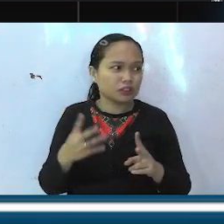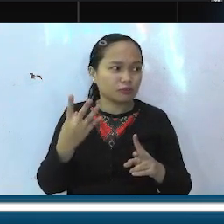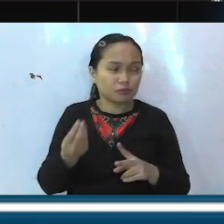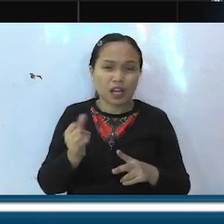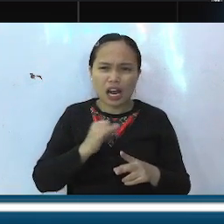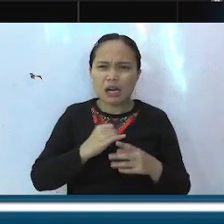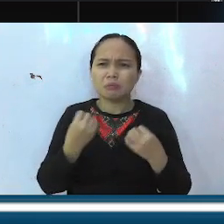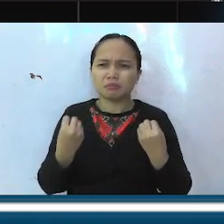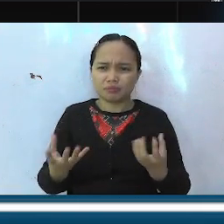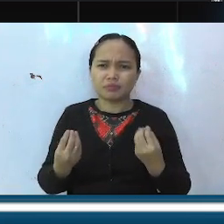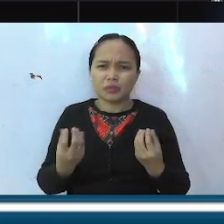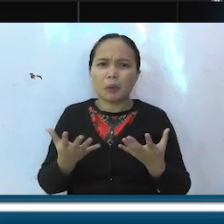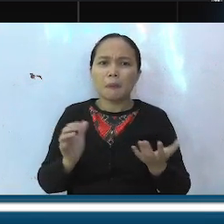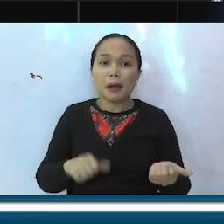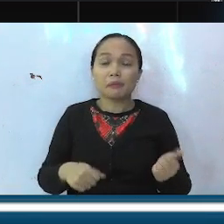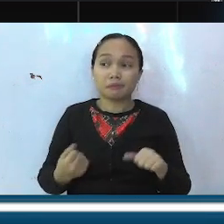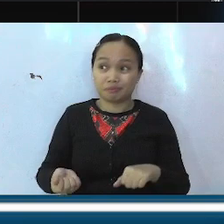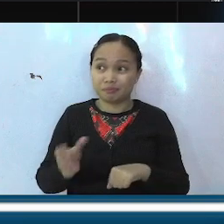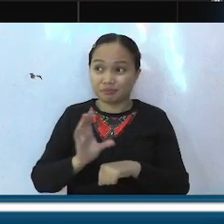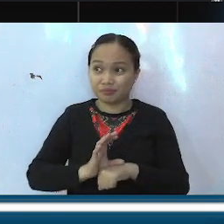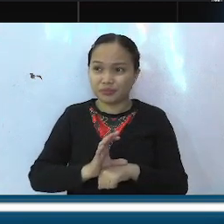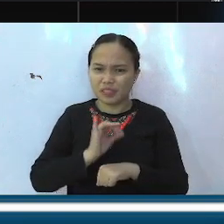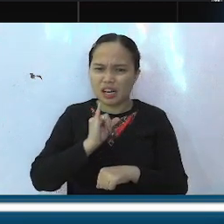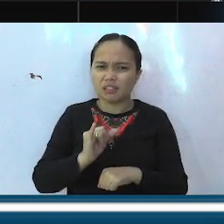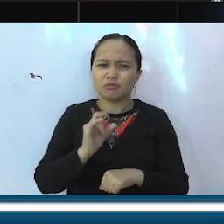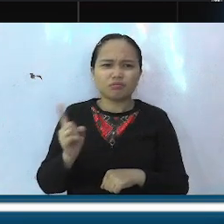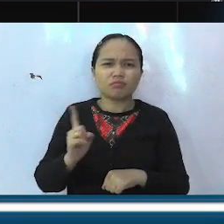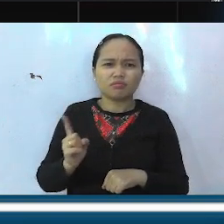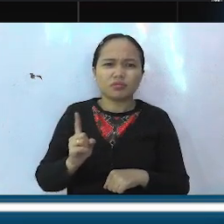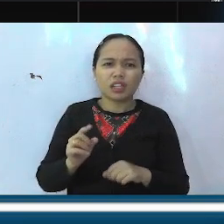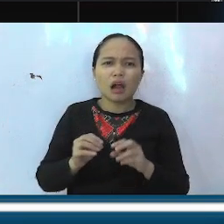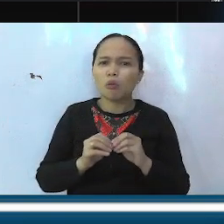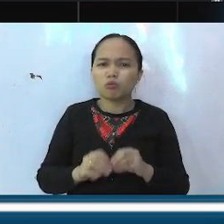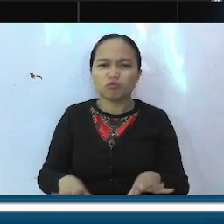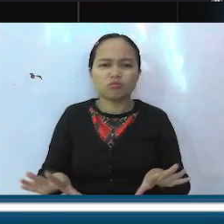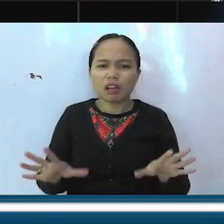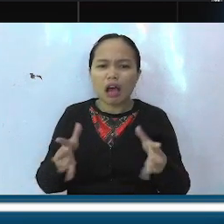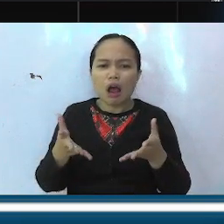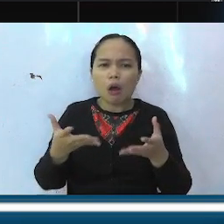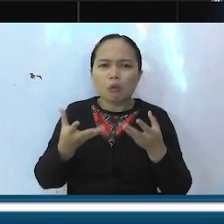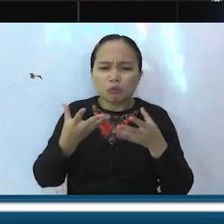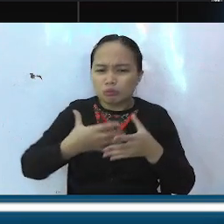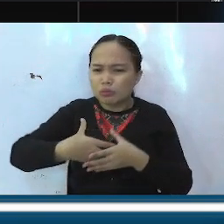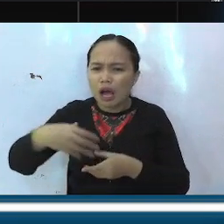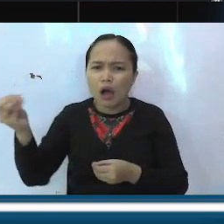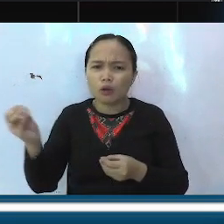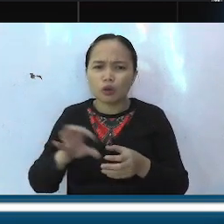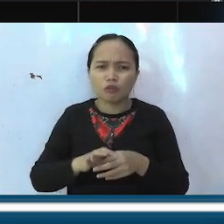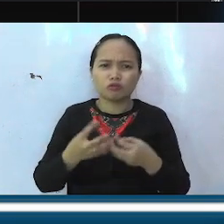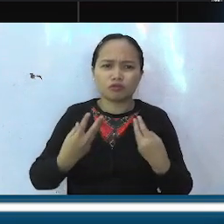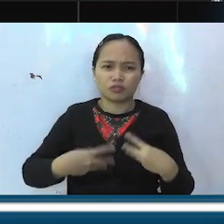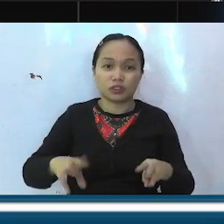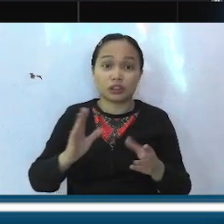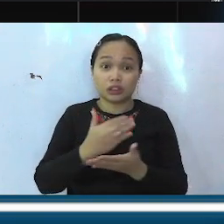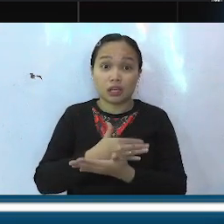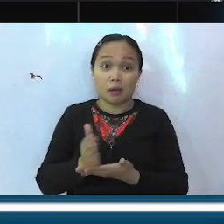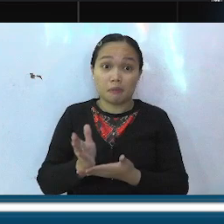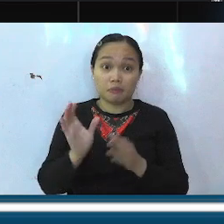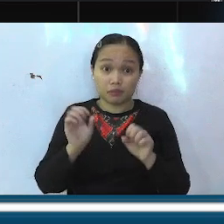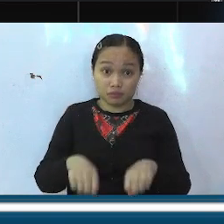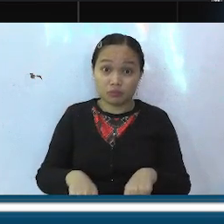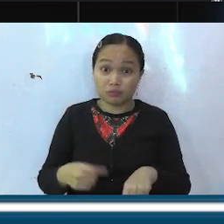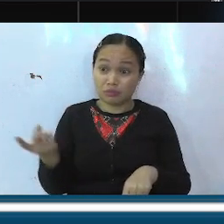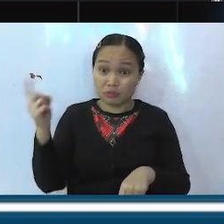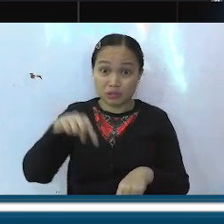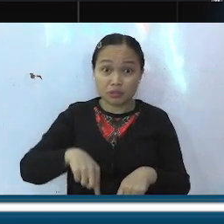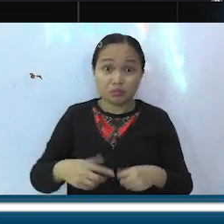A lot of Baptist churches there as well are already out of this, out of track. You see? Some of them, nakakapunta pa dito sa atin. Pero